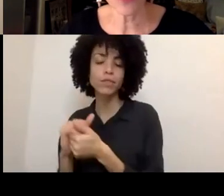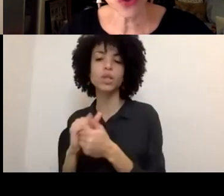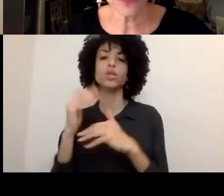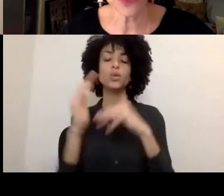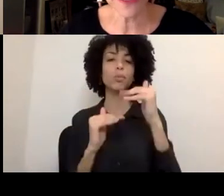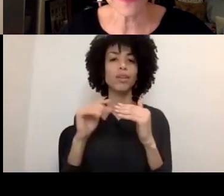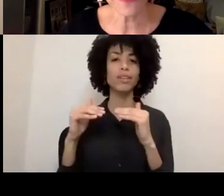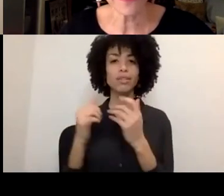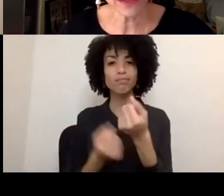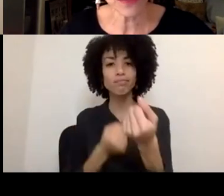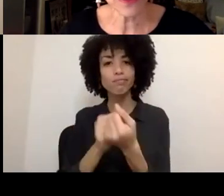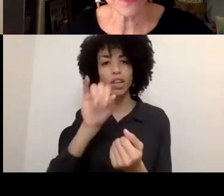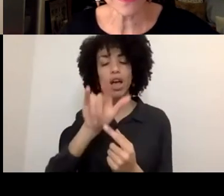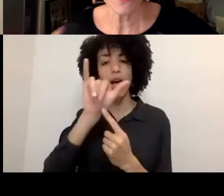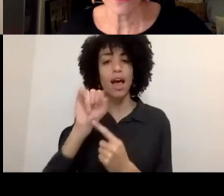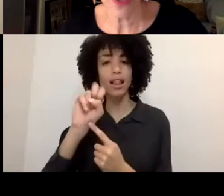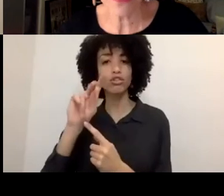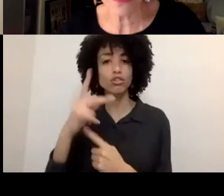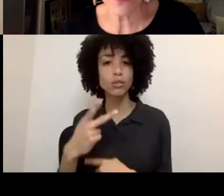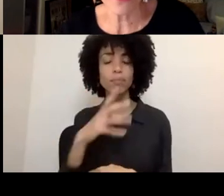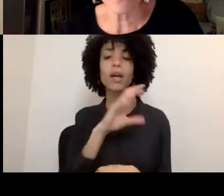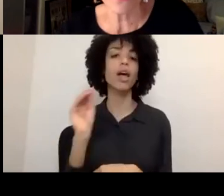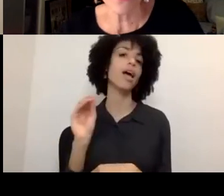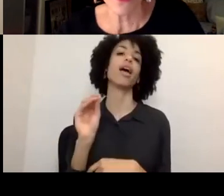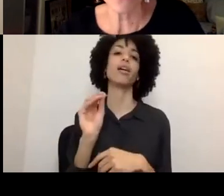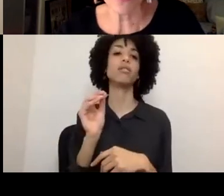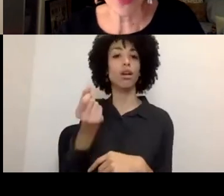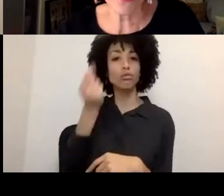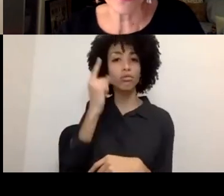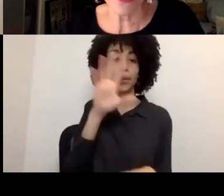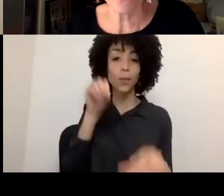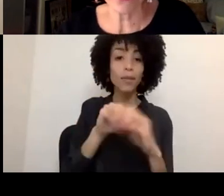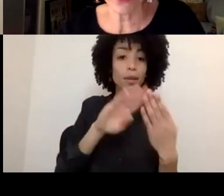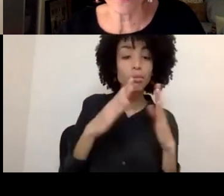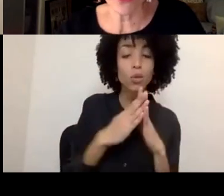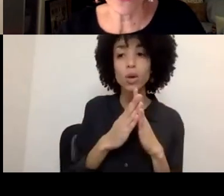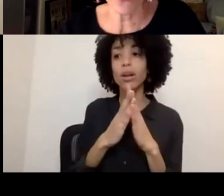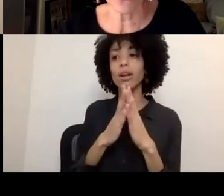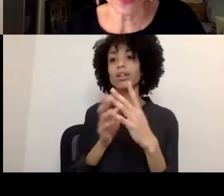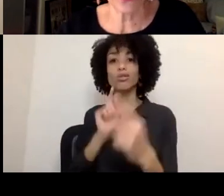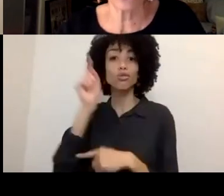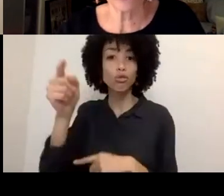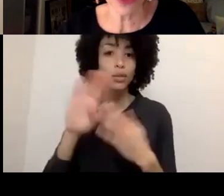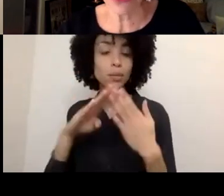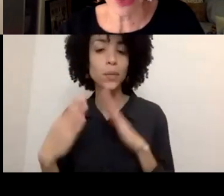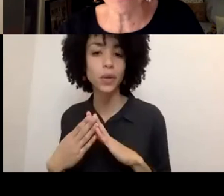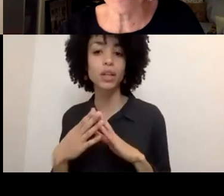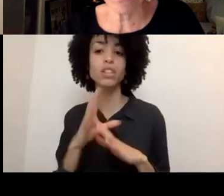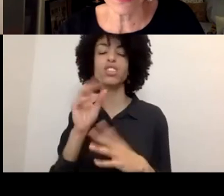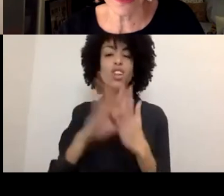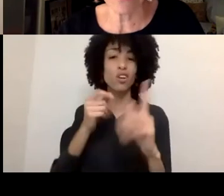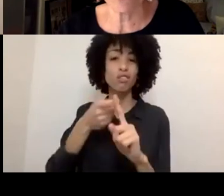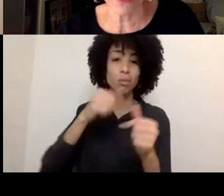allyship and mutual understanding in our communities, across our communities, and to support and learn from each other through